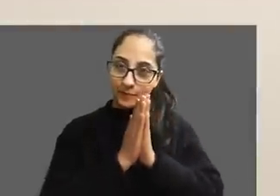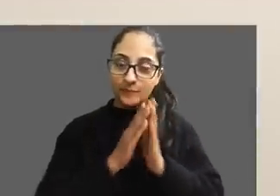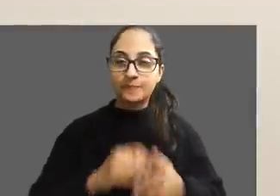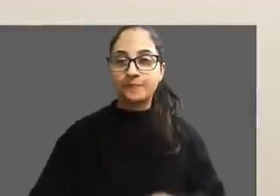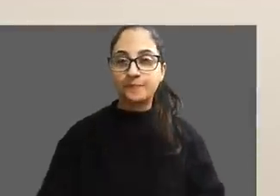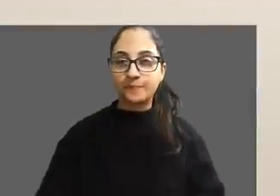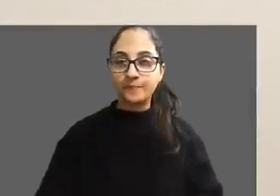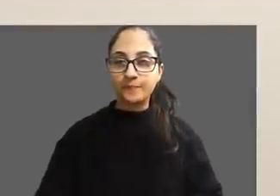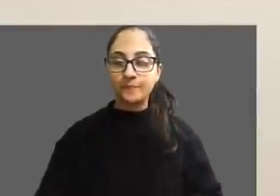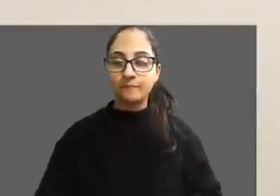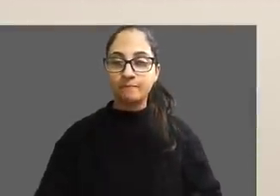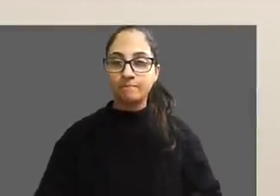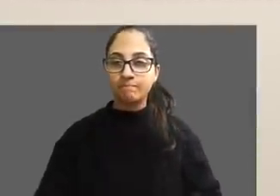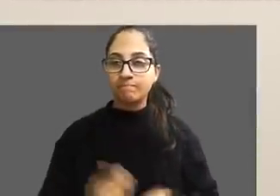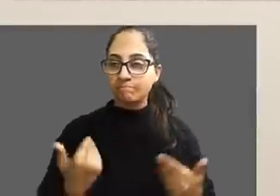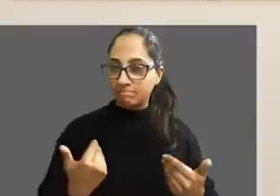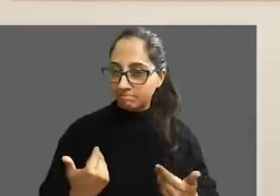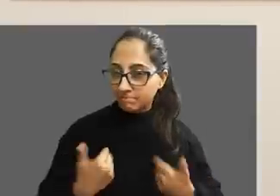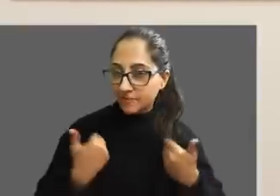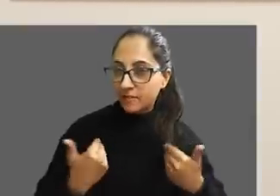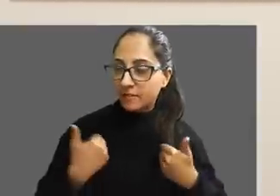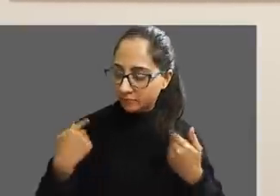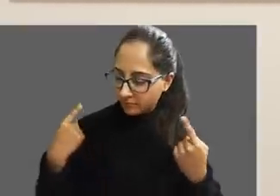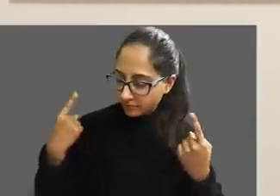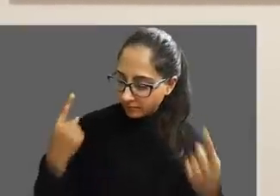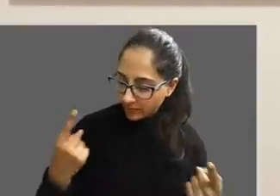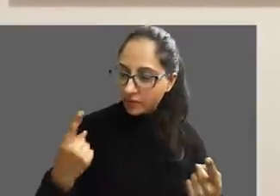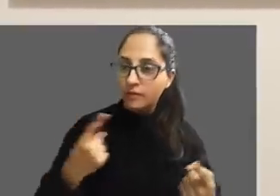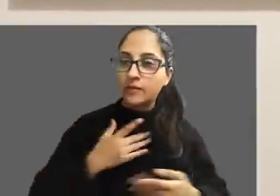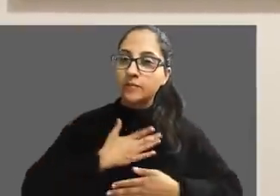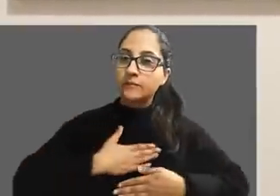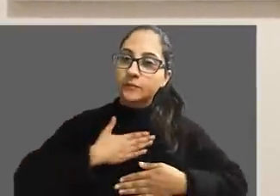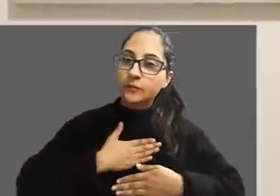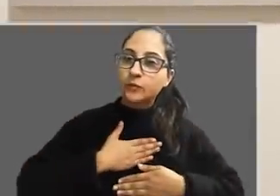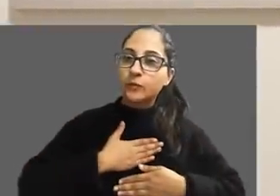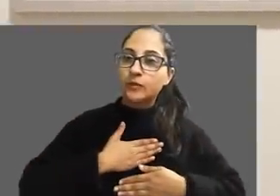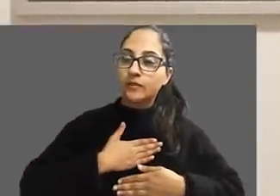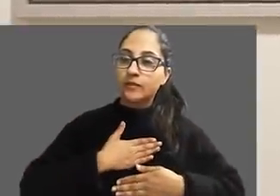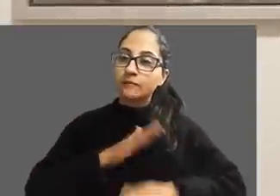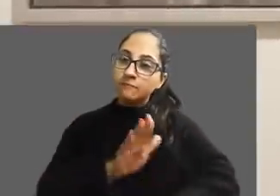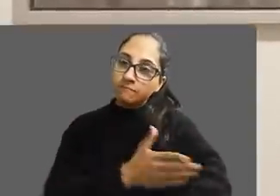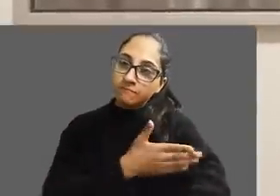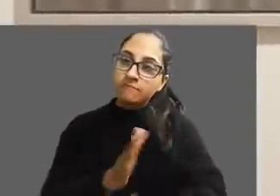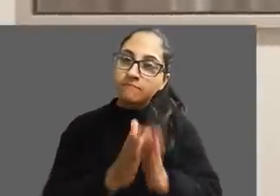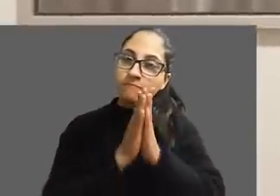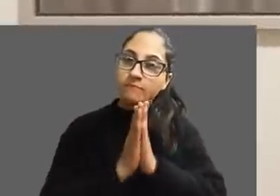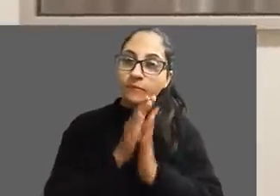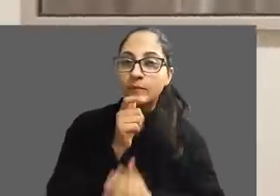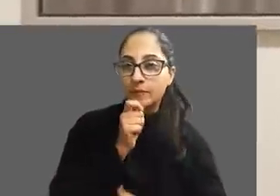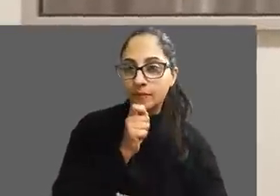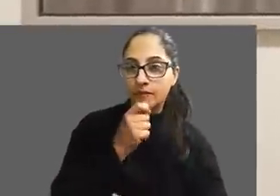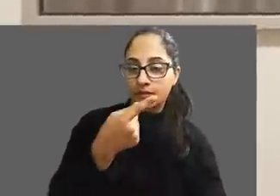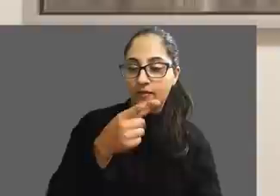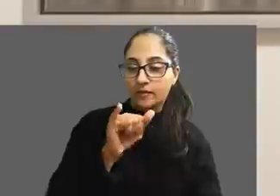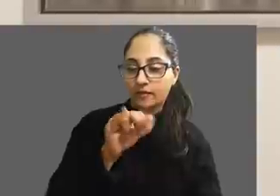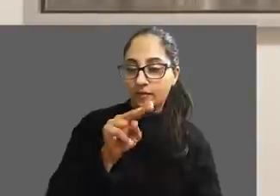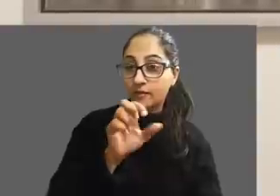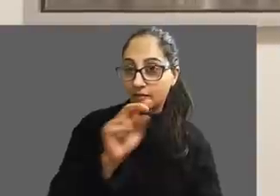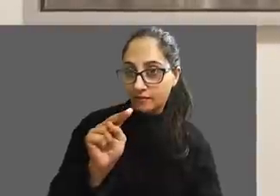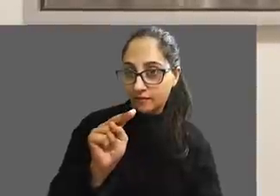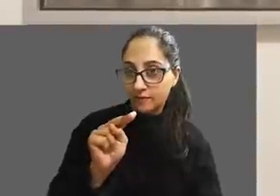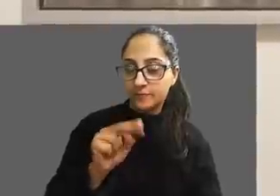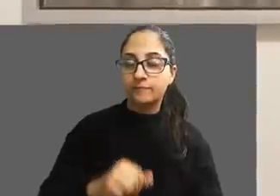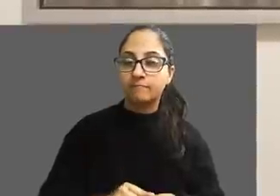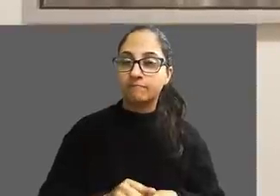was a little girl, I have loved singing Ginans as it makes me feel at peace and connected to the divine. In June